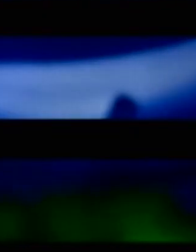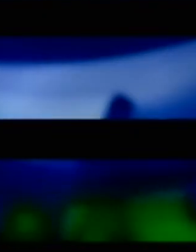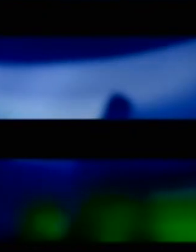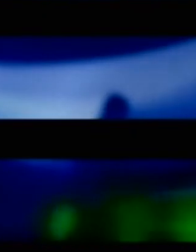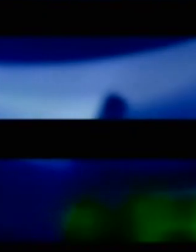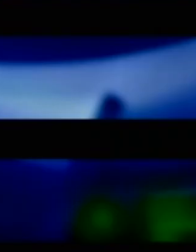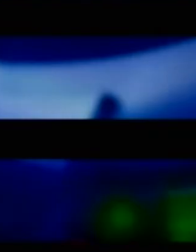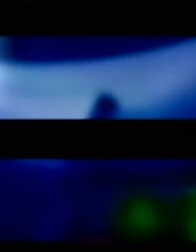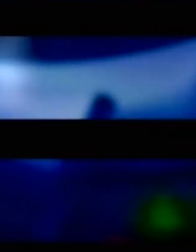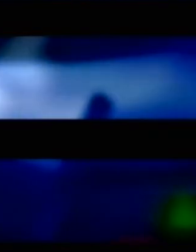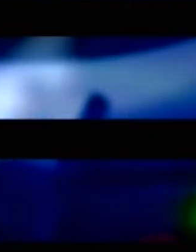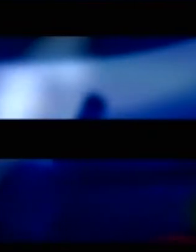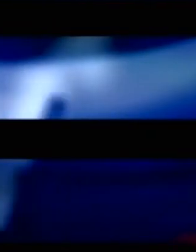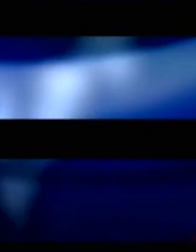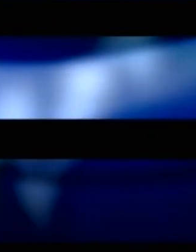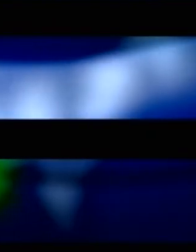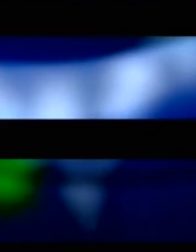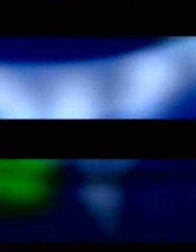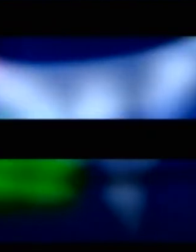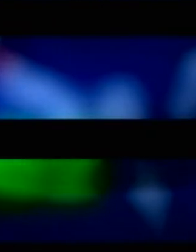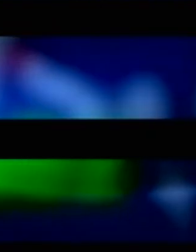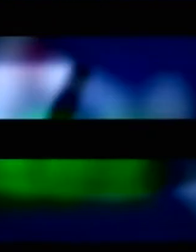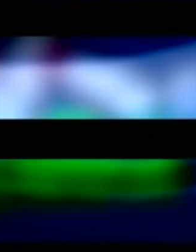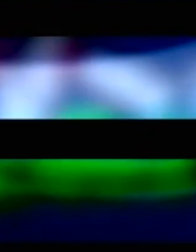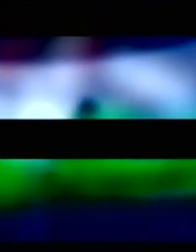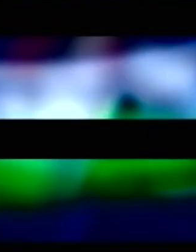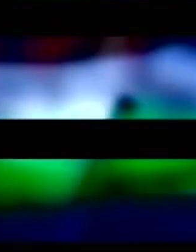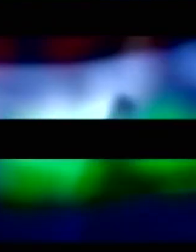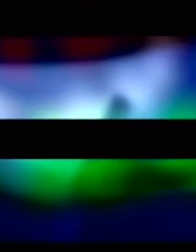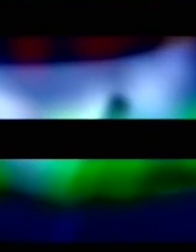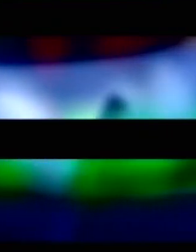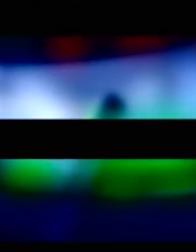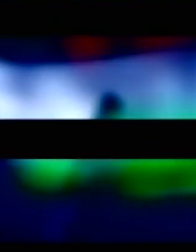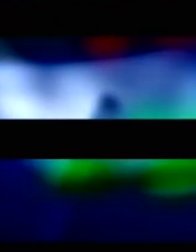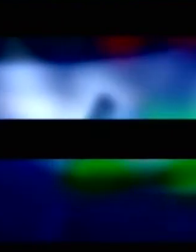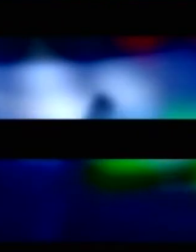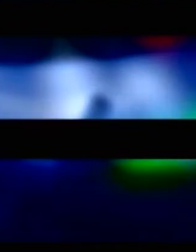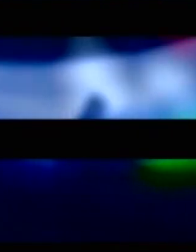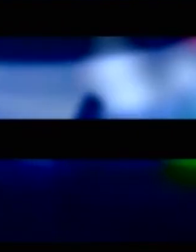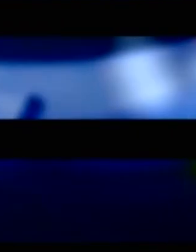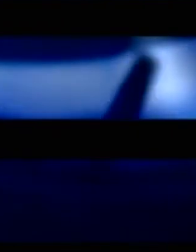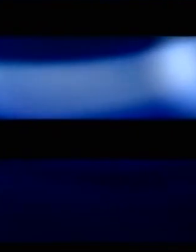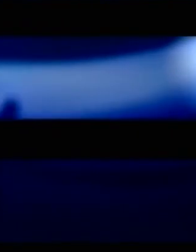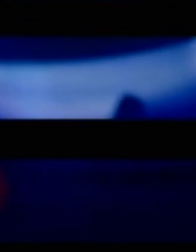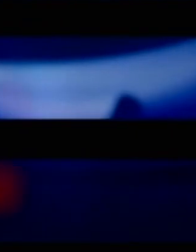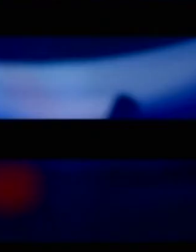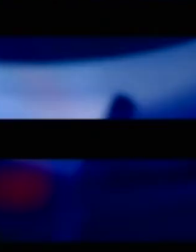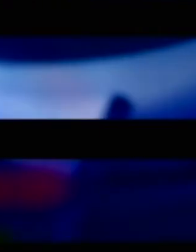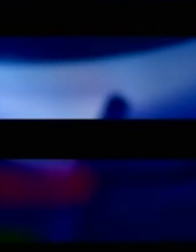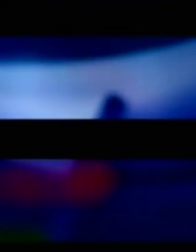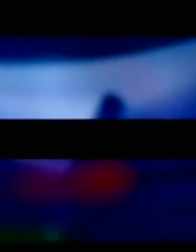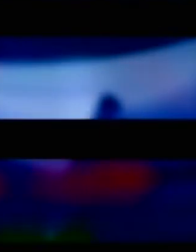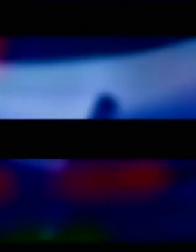In Jamaica, Sagicor Real Estate X Fund Limited was the volume leader with